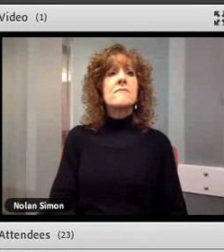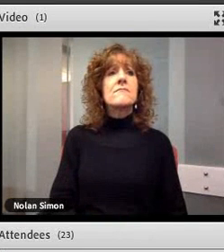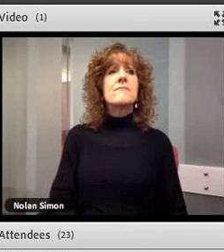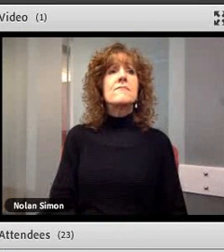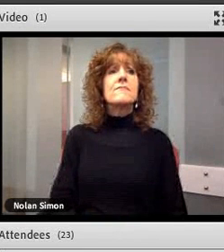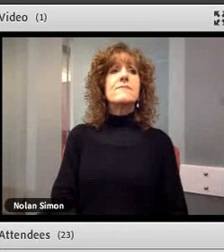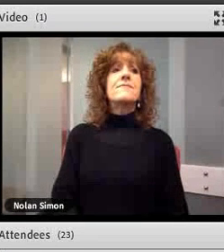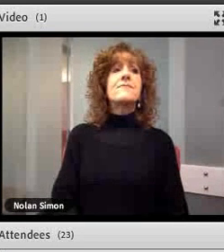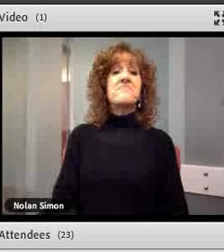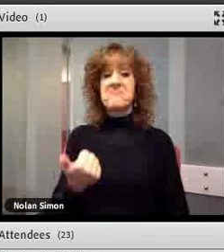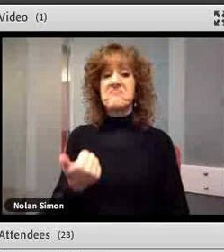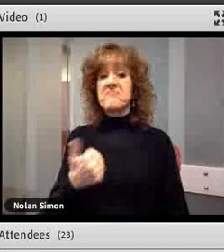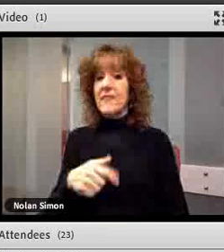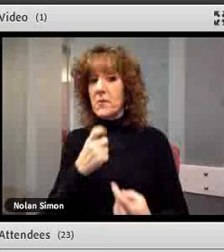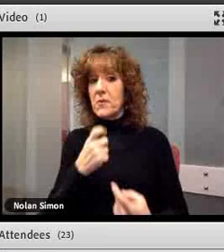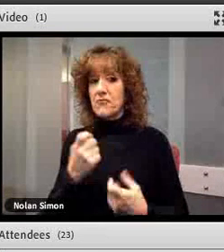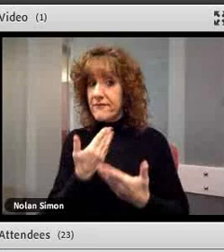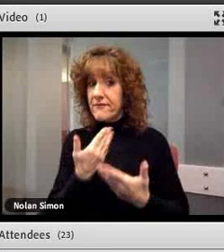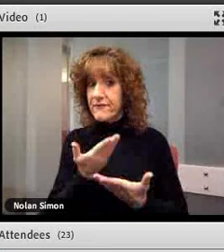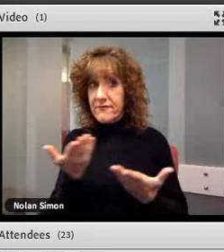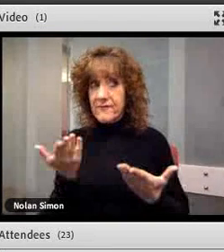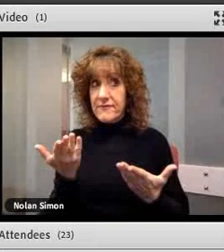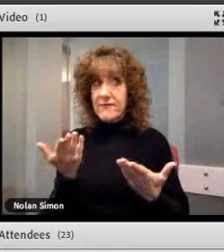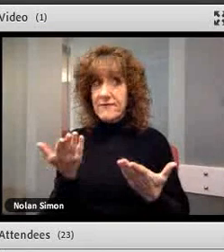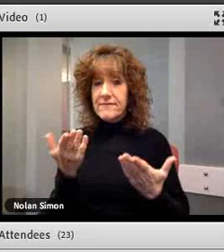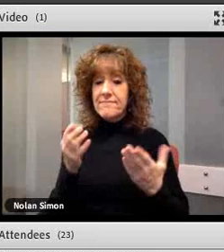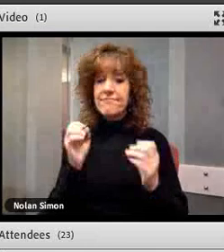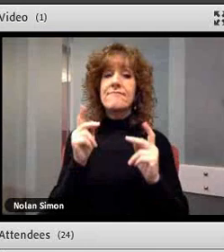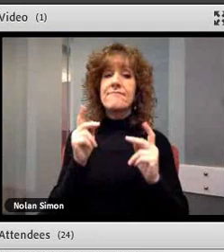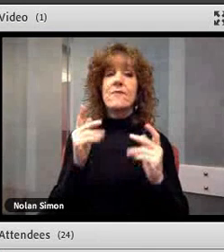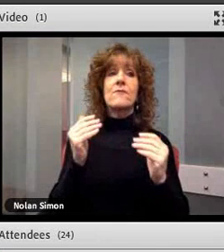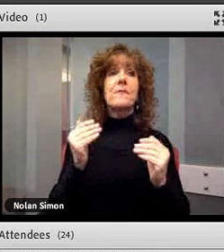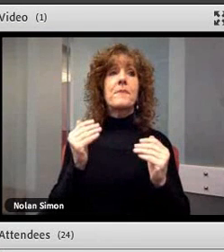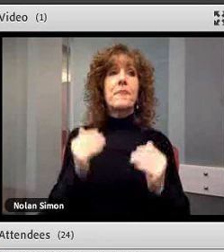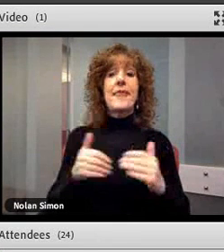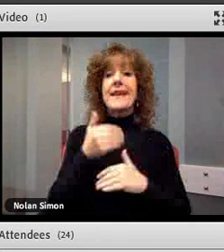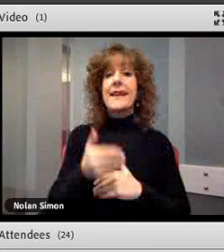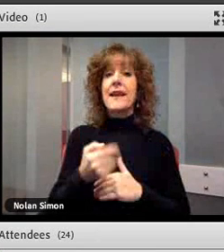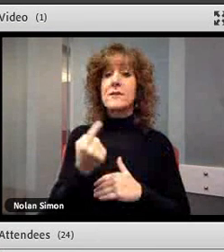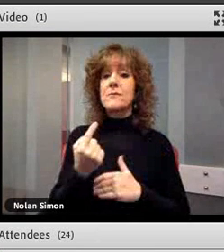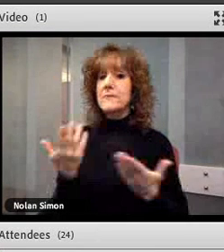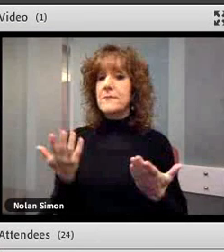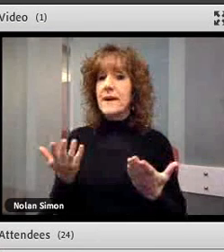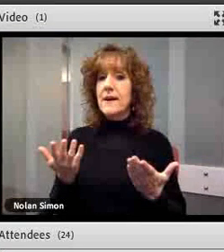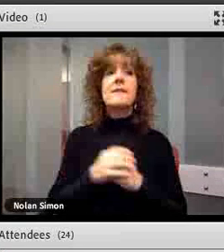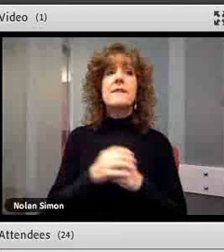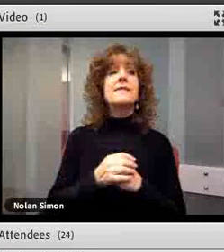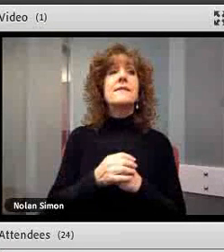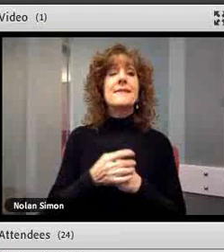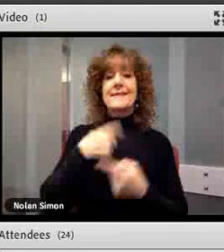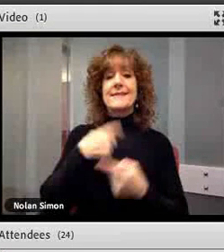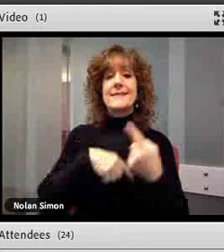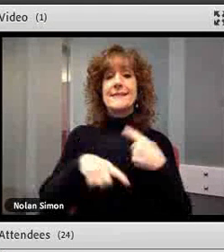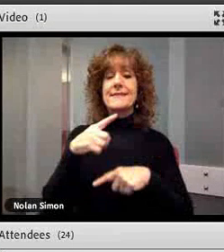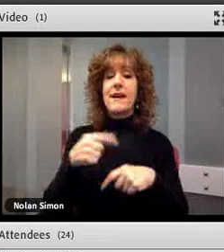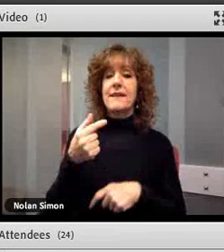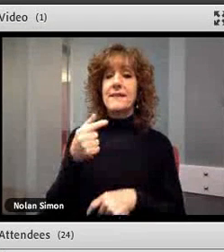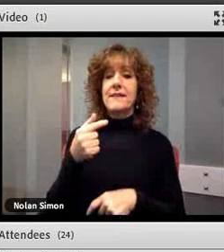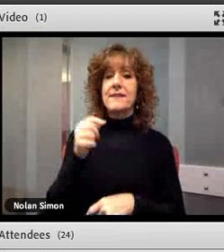Anything? Okay. All right. The next one we're going to go into is the sign generator. Now with